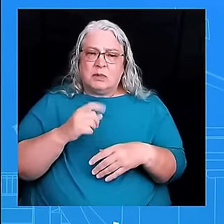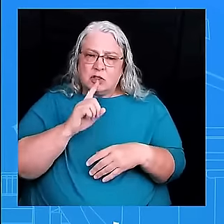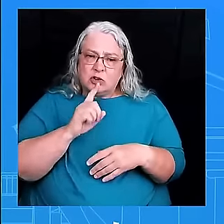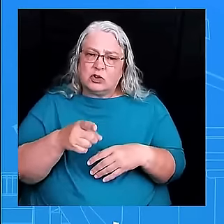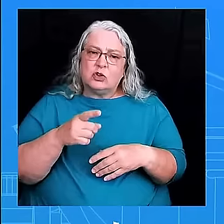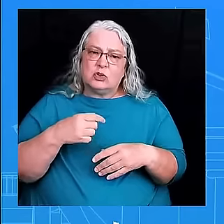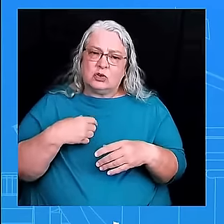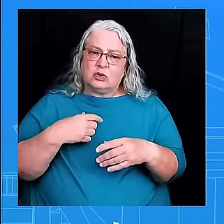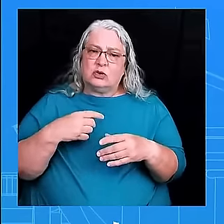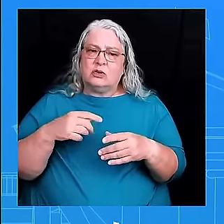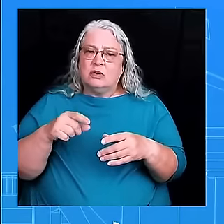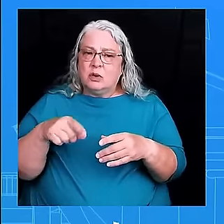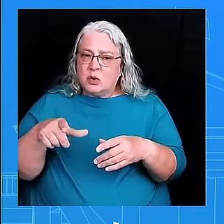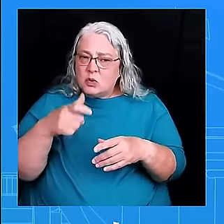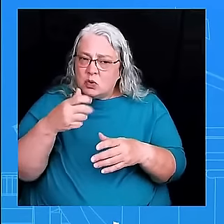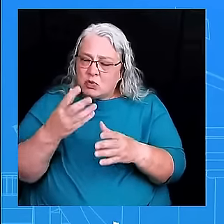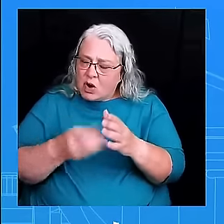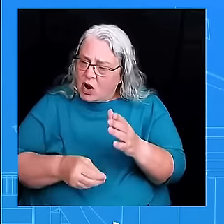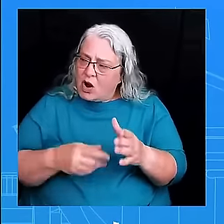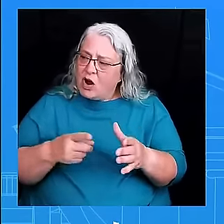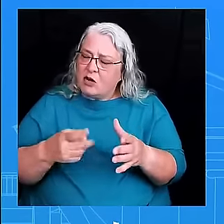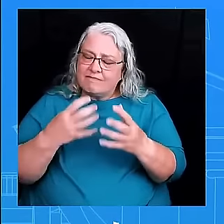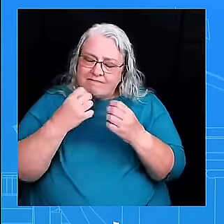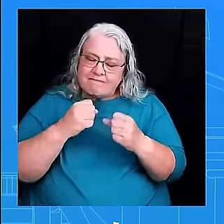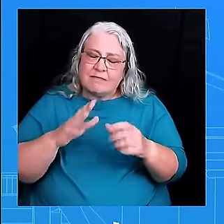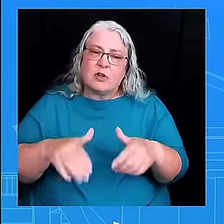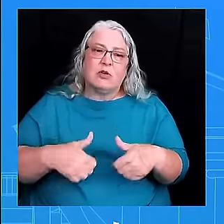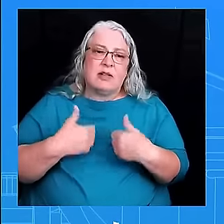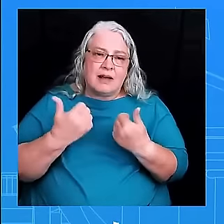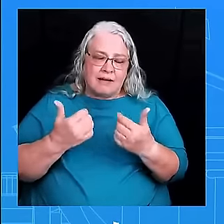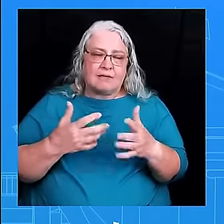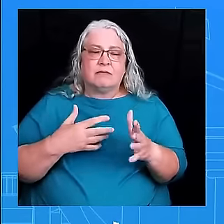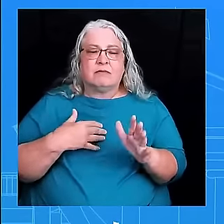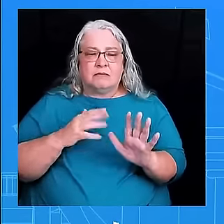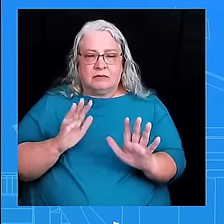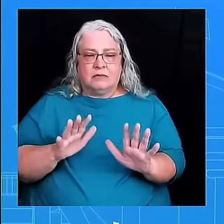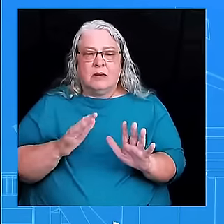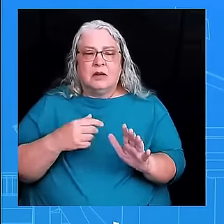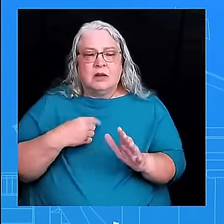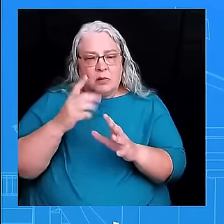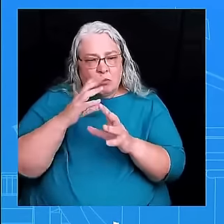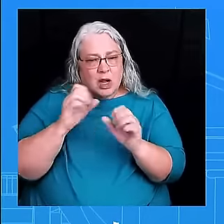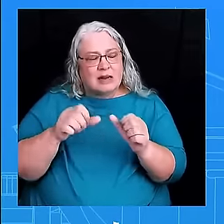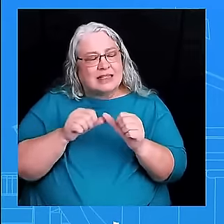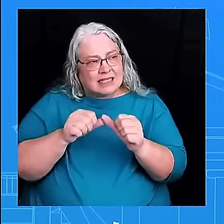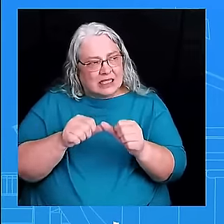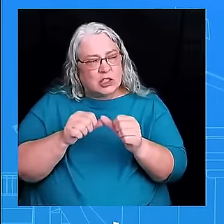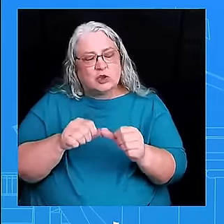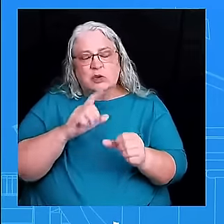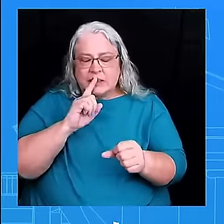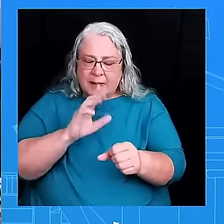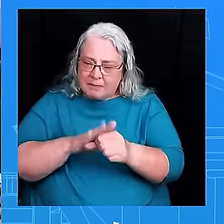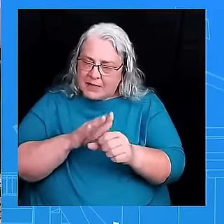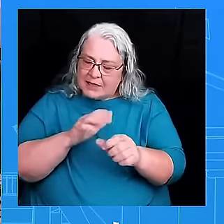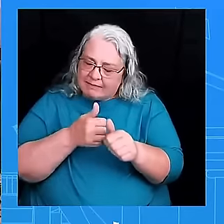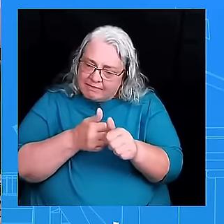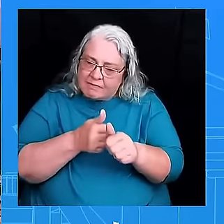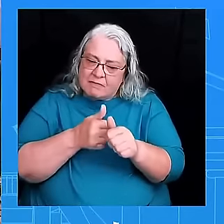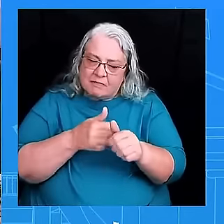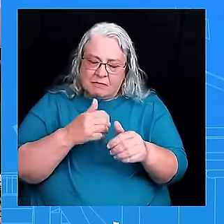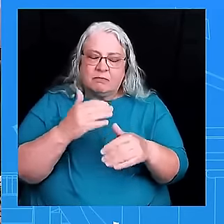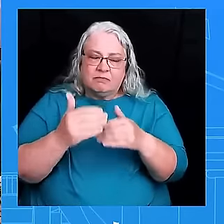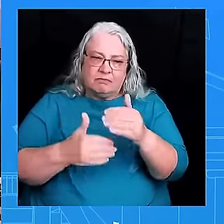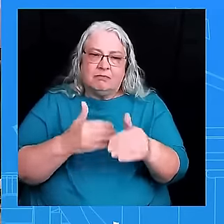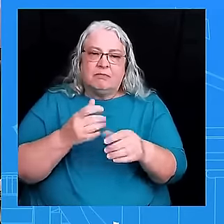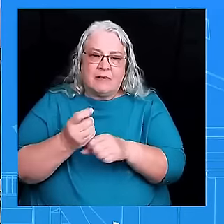is certainly the president's continued commitment here. Okay. Donald Trump yesterday attacked obviously Kamala